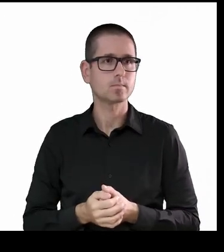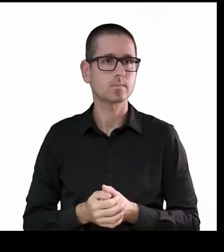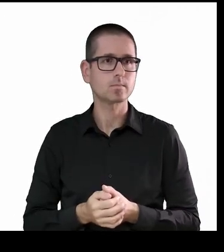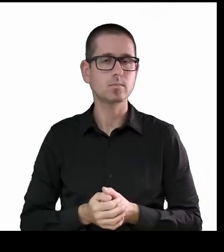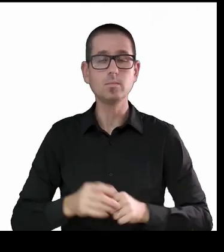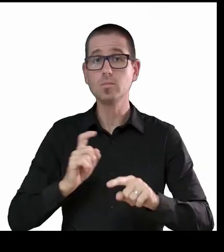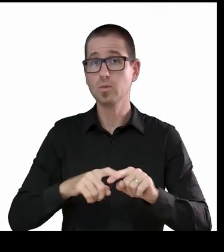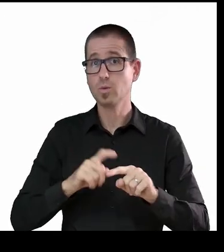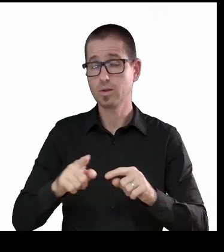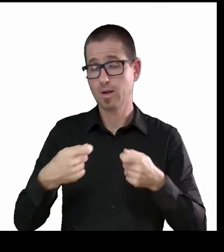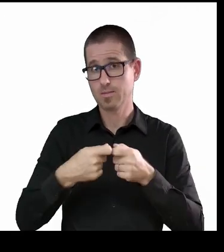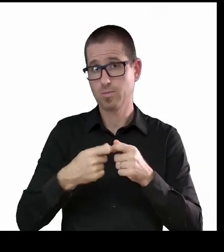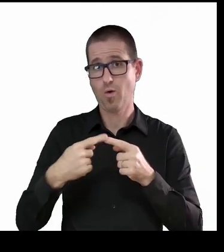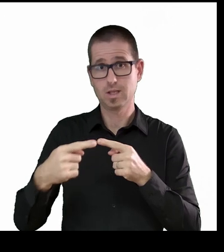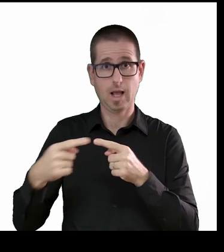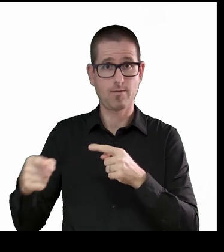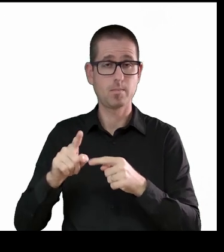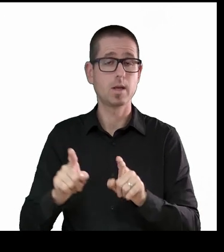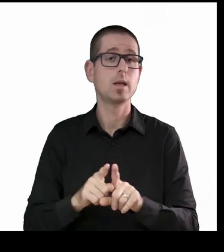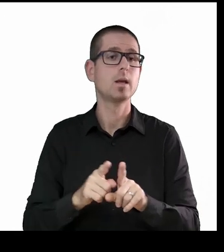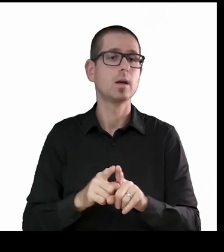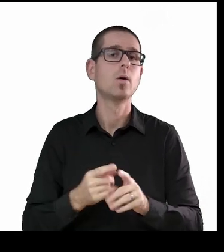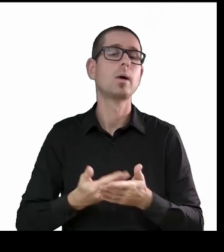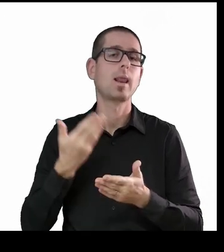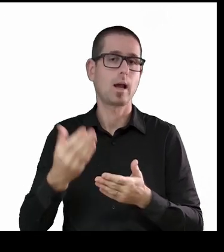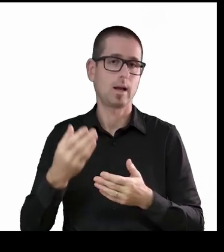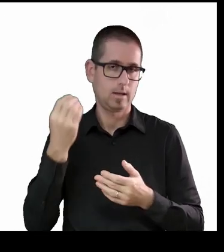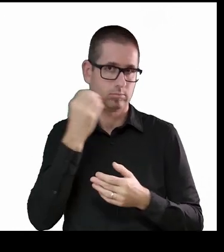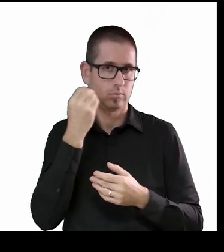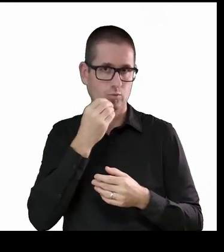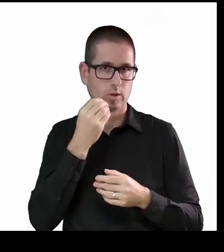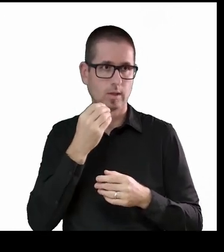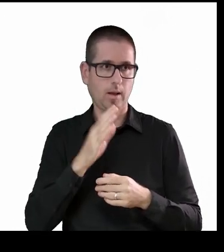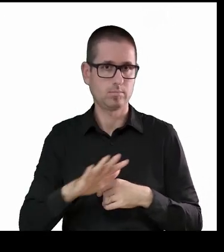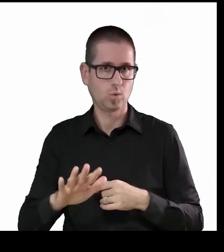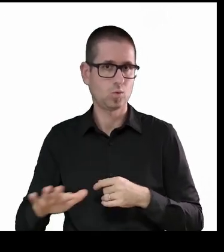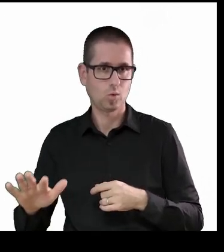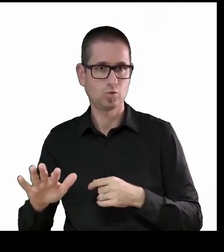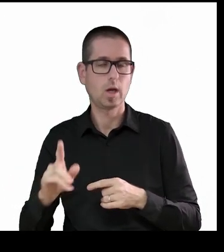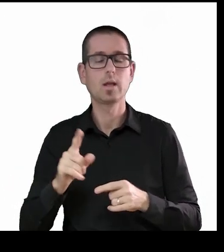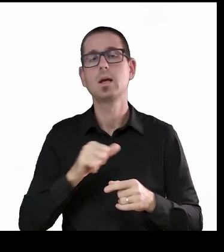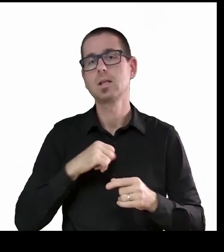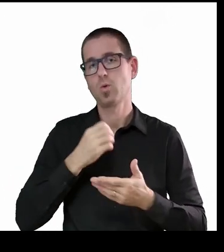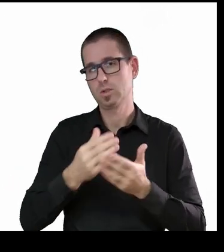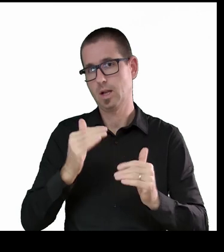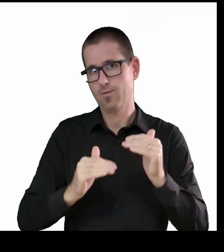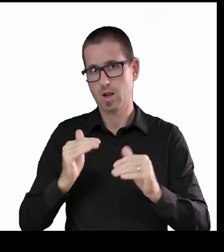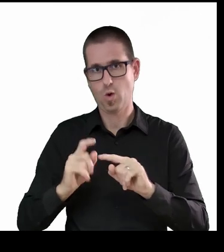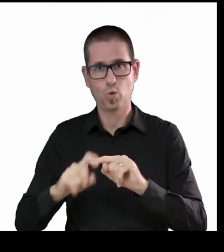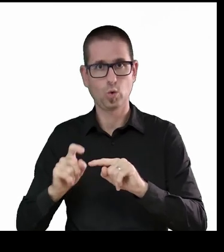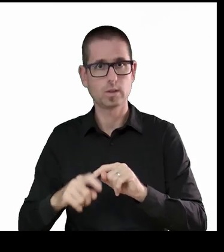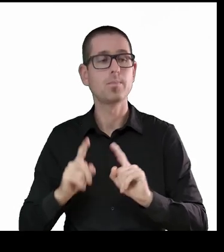Tools with links to recommended e-learning content according to the result of the self-evaluation tools. Which